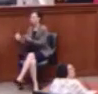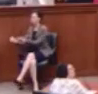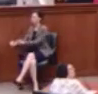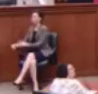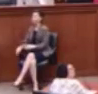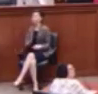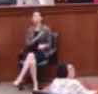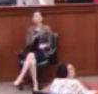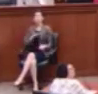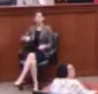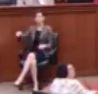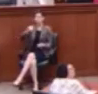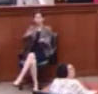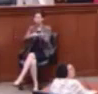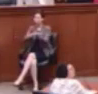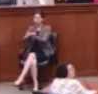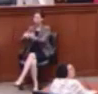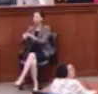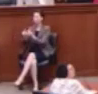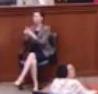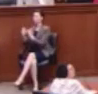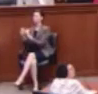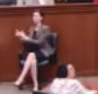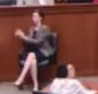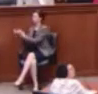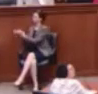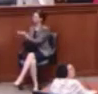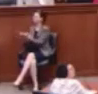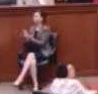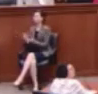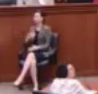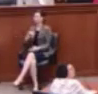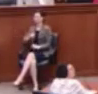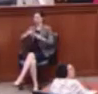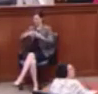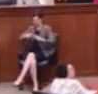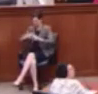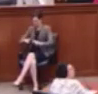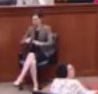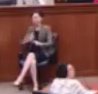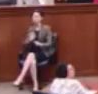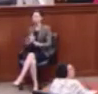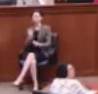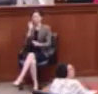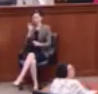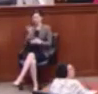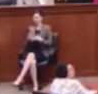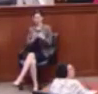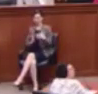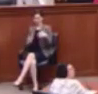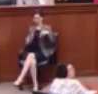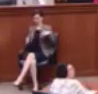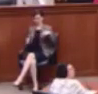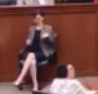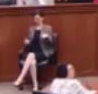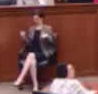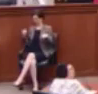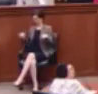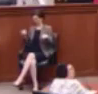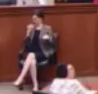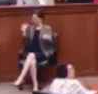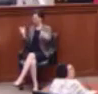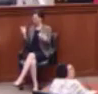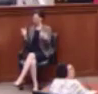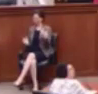board and the department for assessing Jumpstart and seeing that there was a misalignment and taking this moment to fix